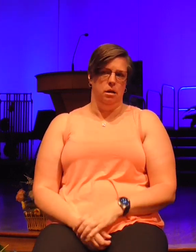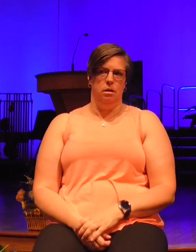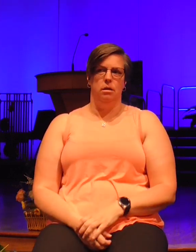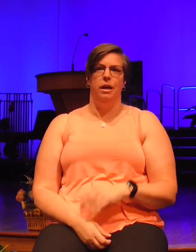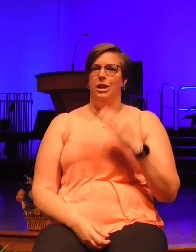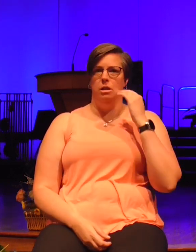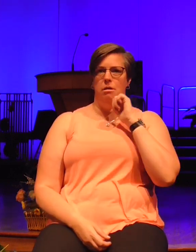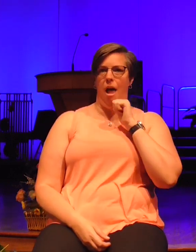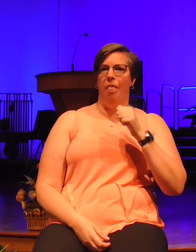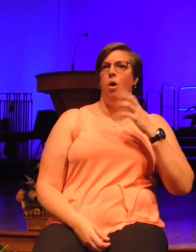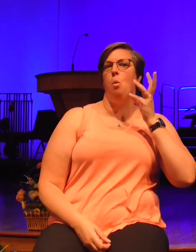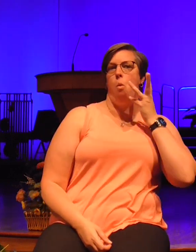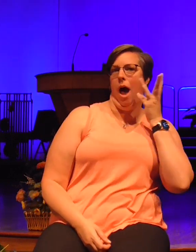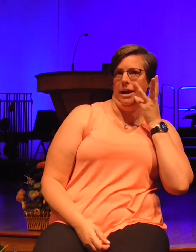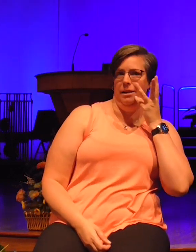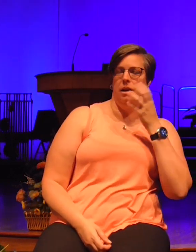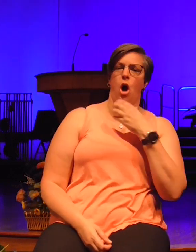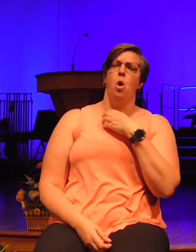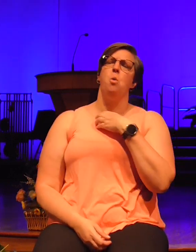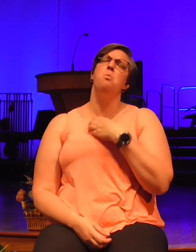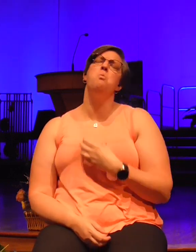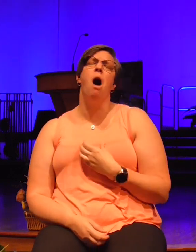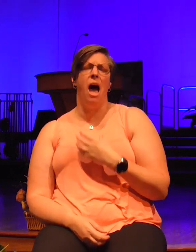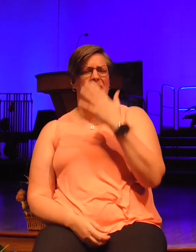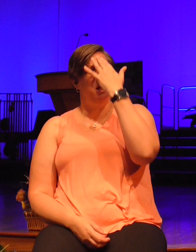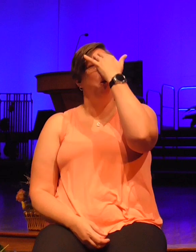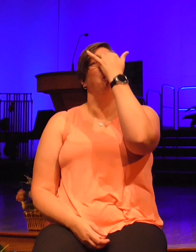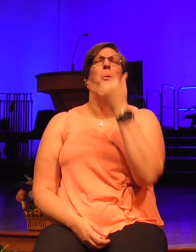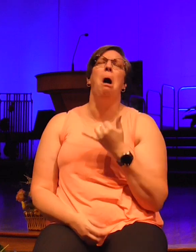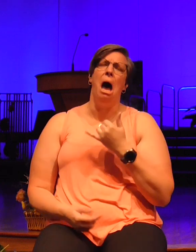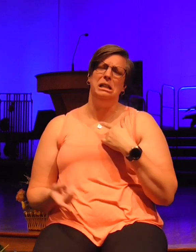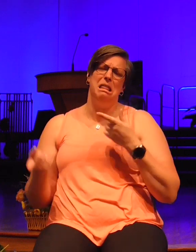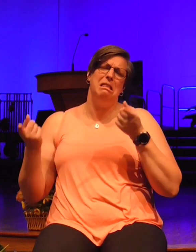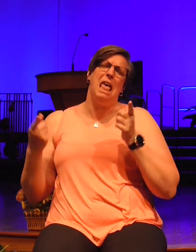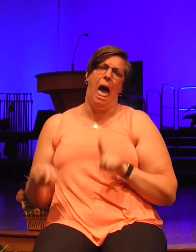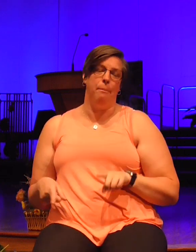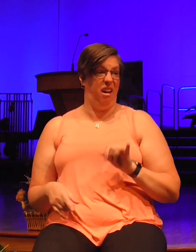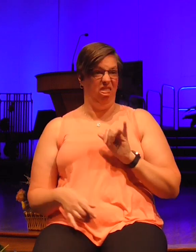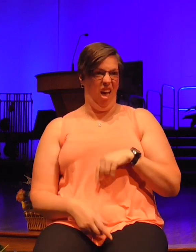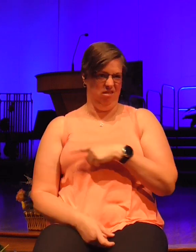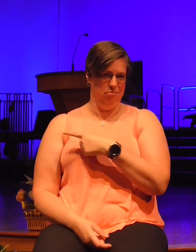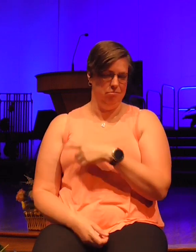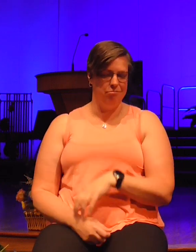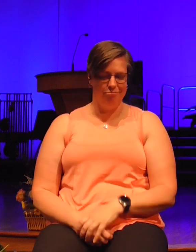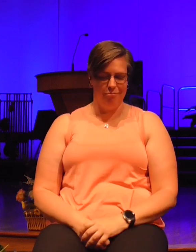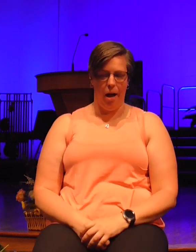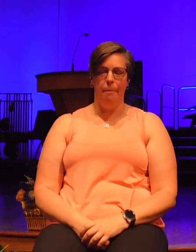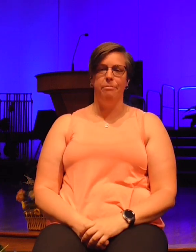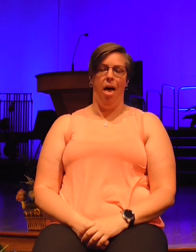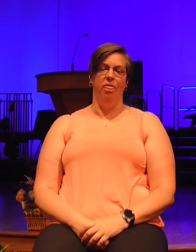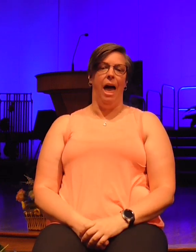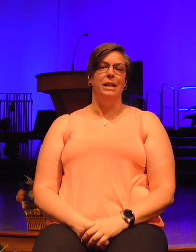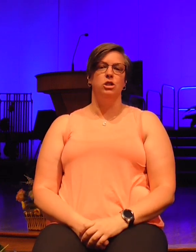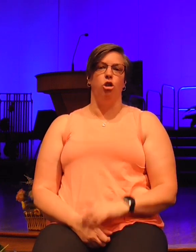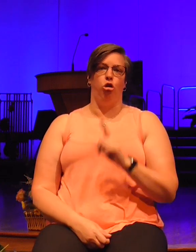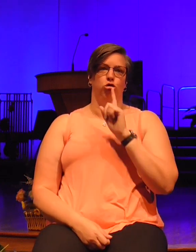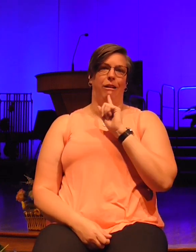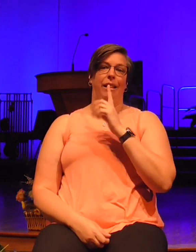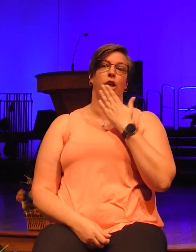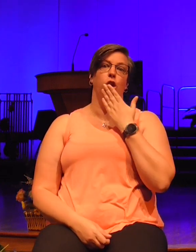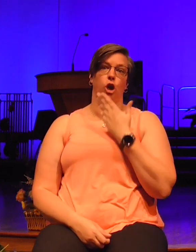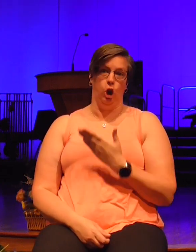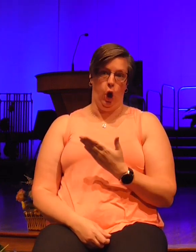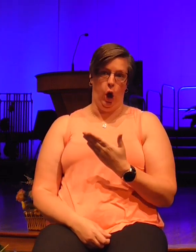the wine you drink. I'm talking about, why is this happening? See that? Oh boy, that's really good fodder for